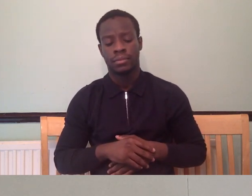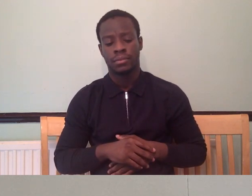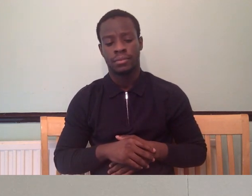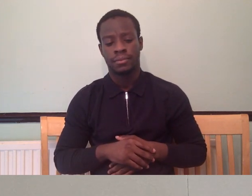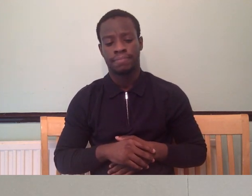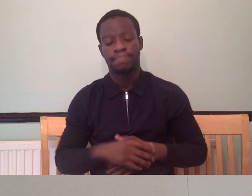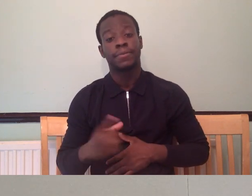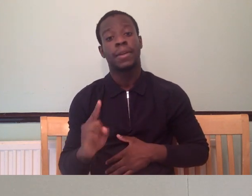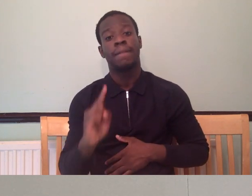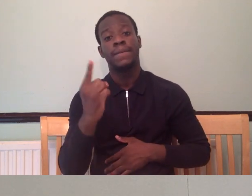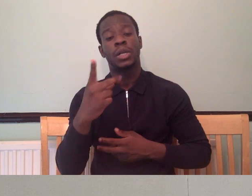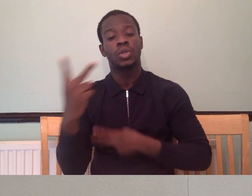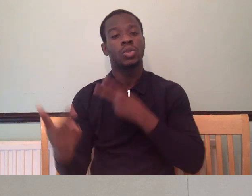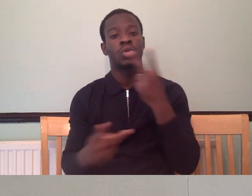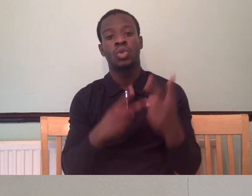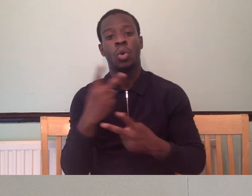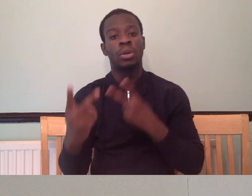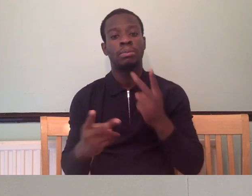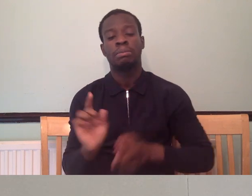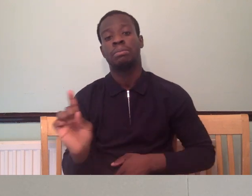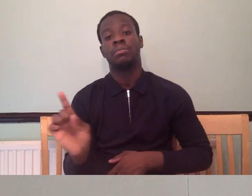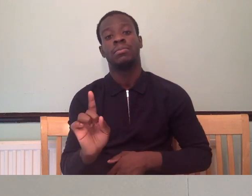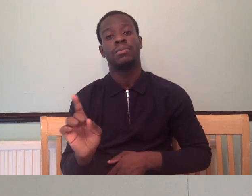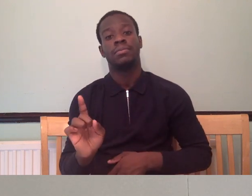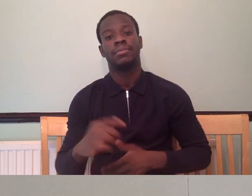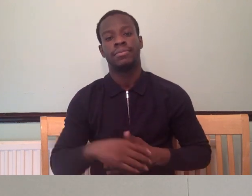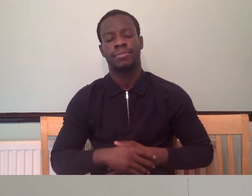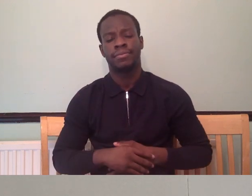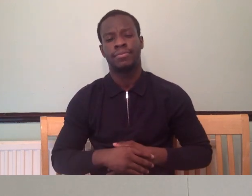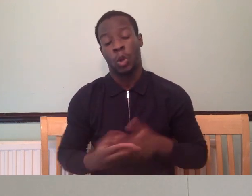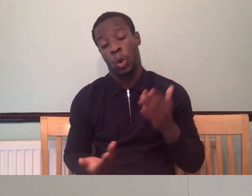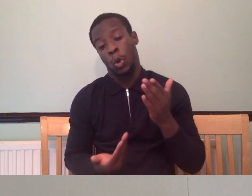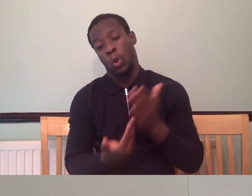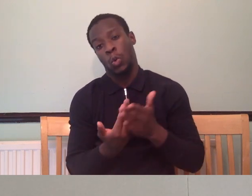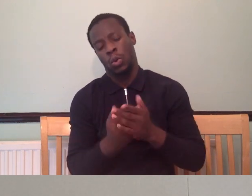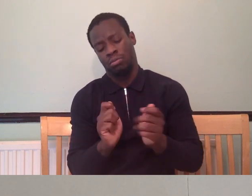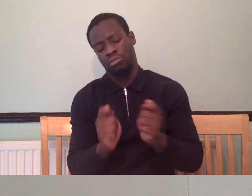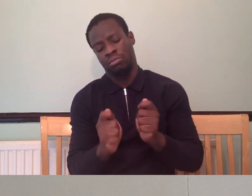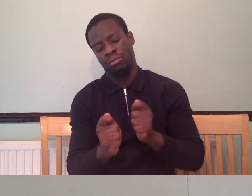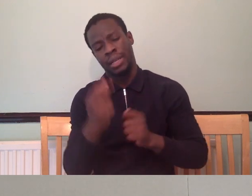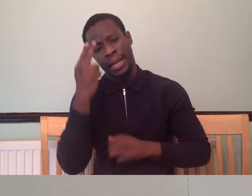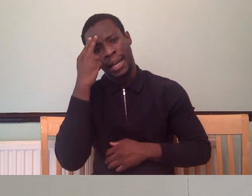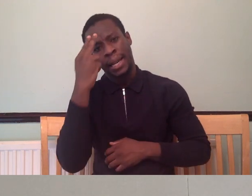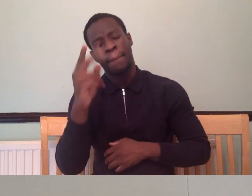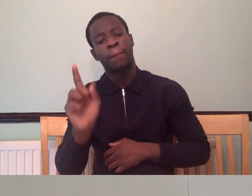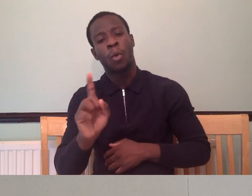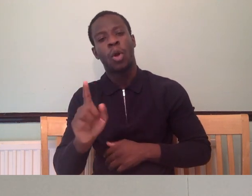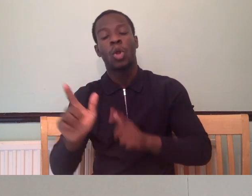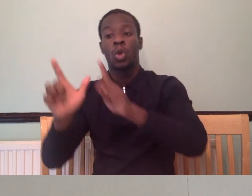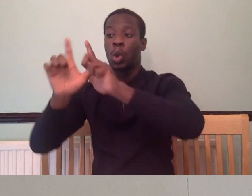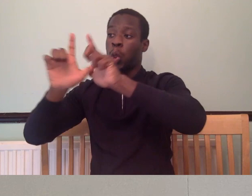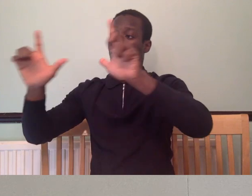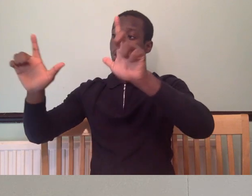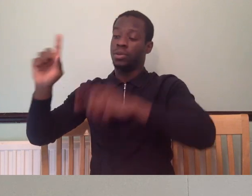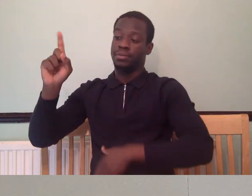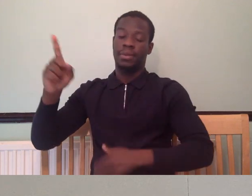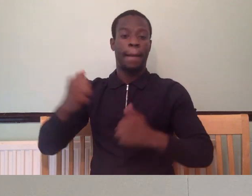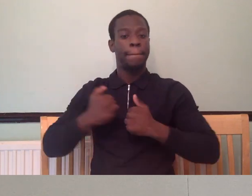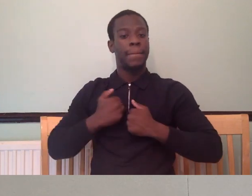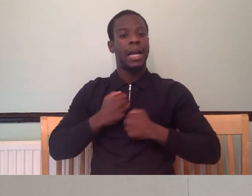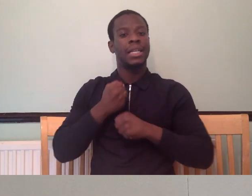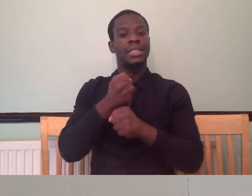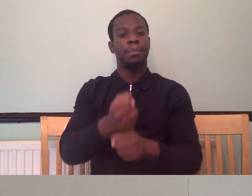We're going to sing our first hymn this morning. It's that modern adaptation of The Lord's My Shepherd, the 23rd